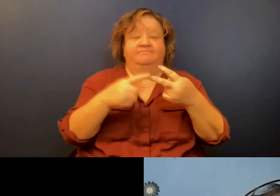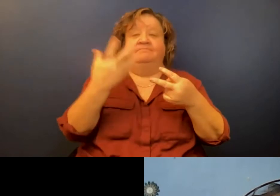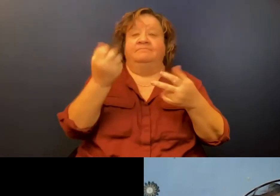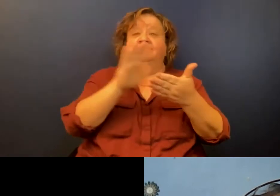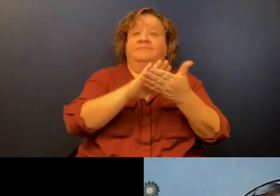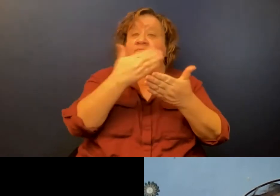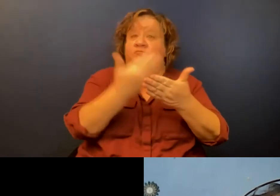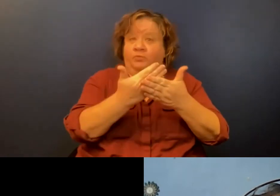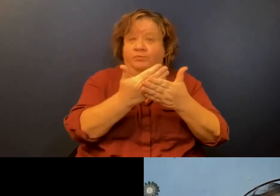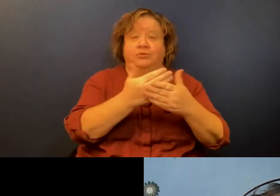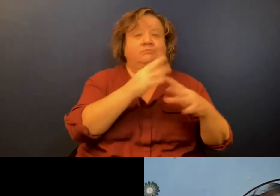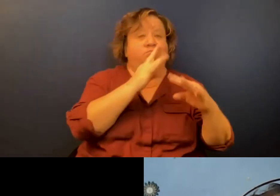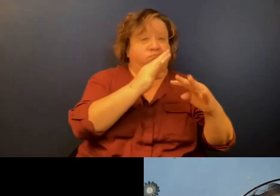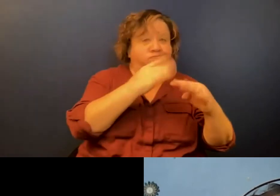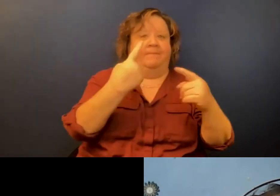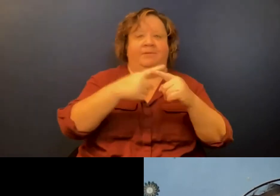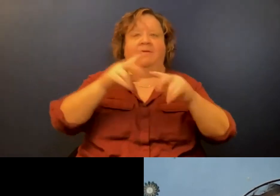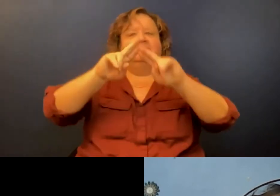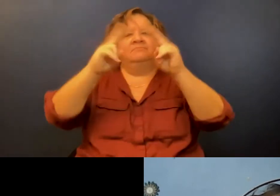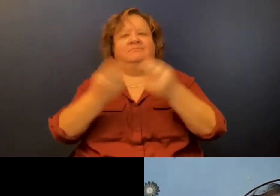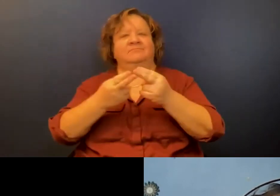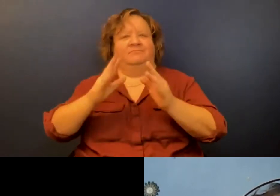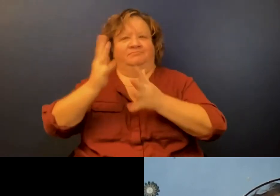we have available are English, Spanish, and Portuguese.